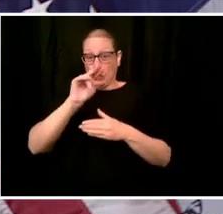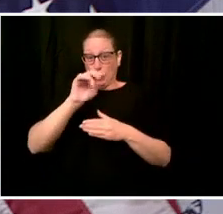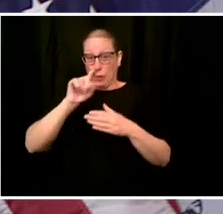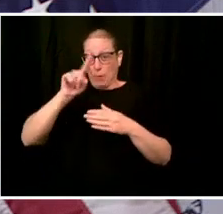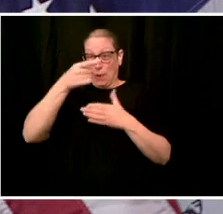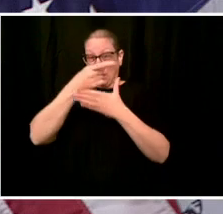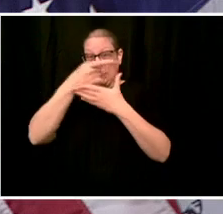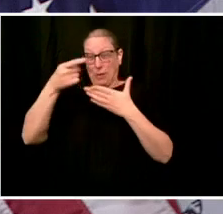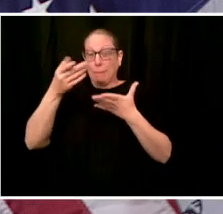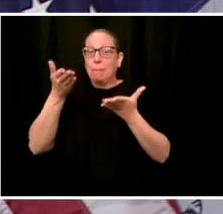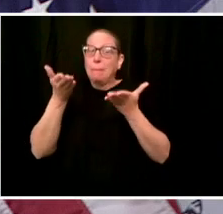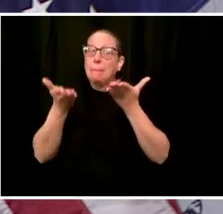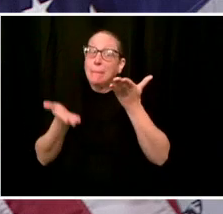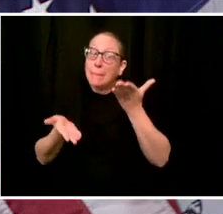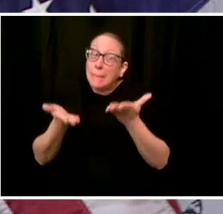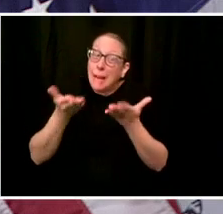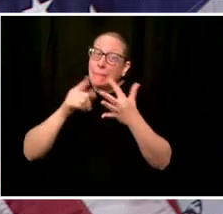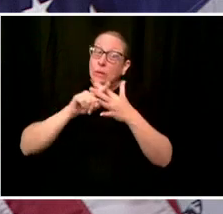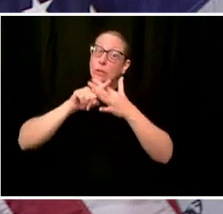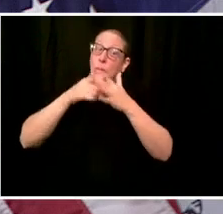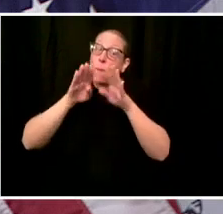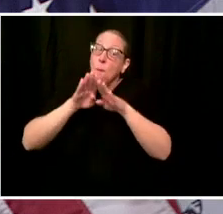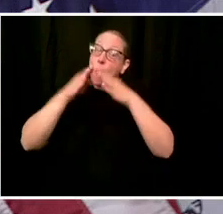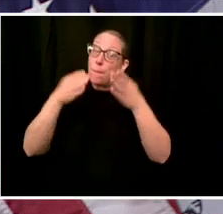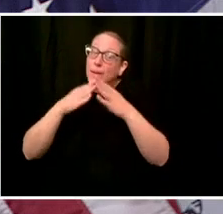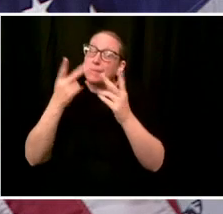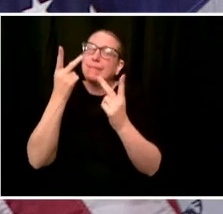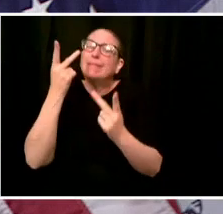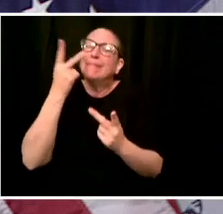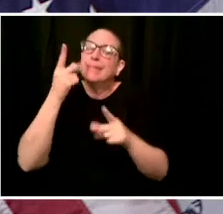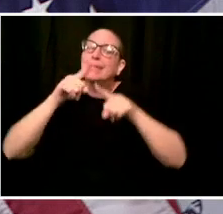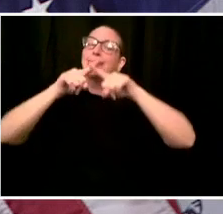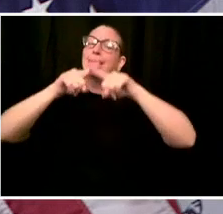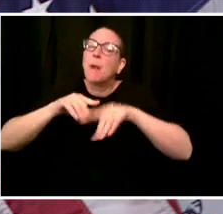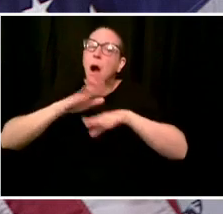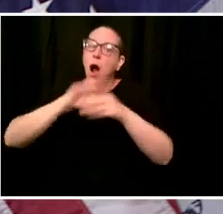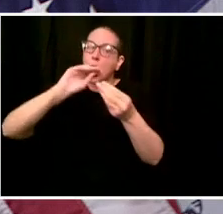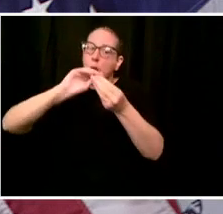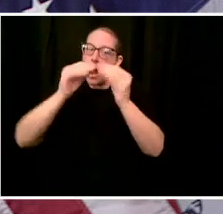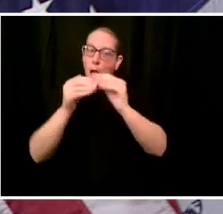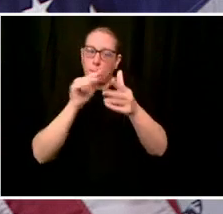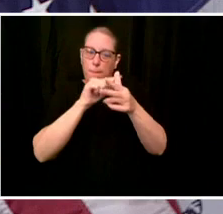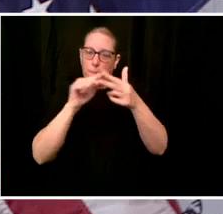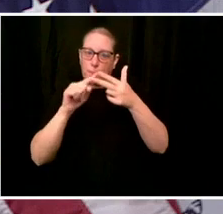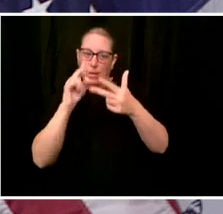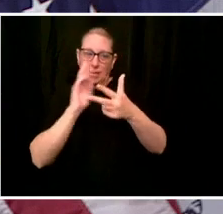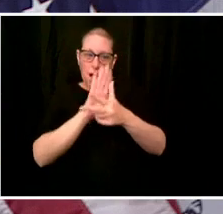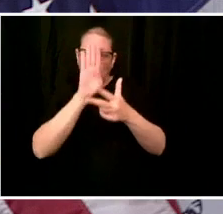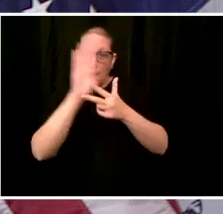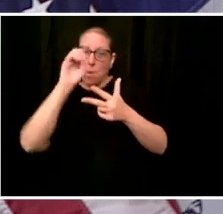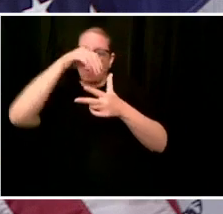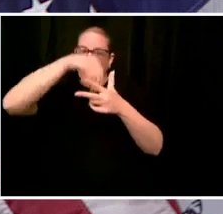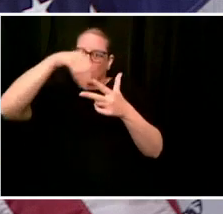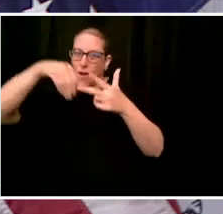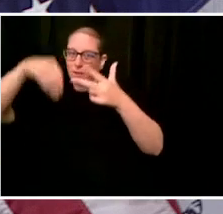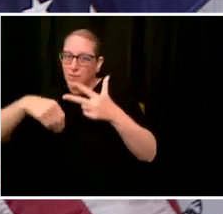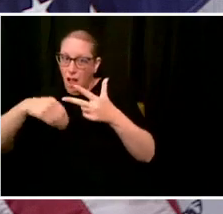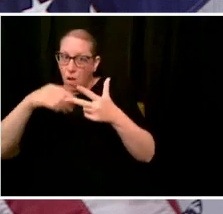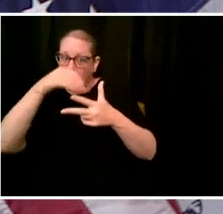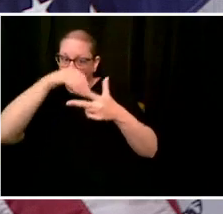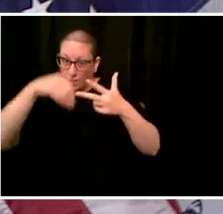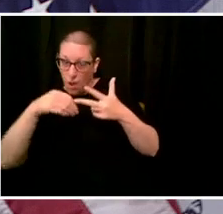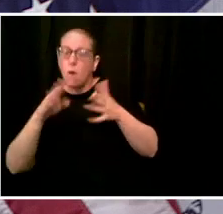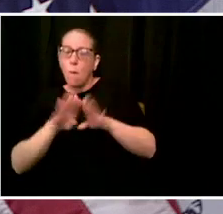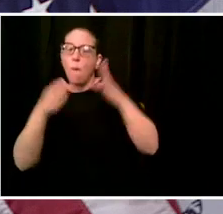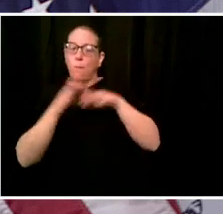if they show that we've reached the kind of consistent progress we need. At that point, Dave, again, we can make